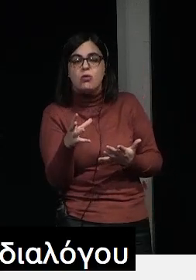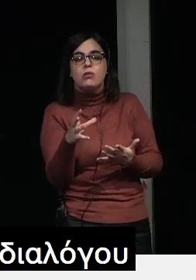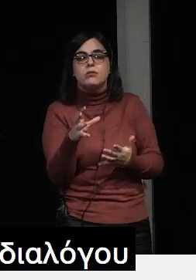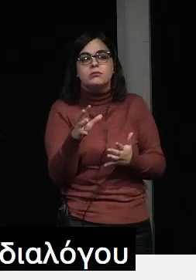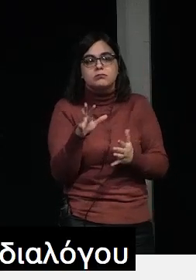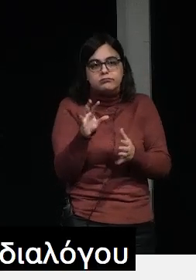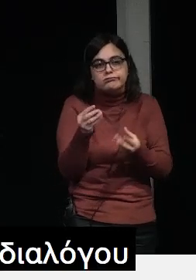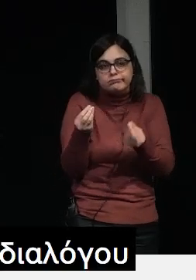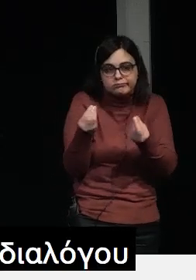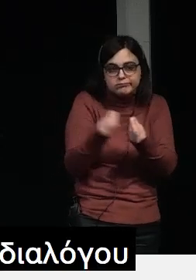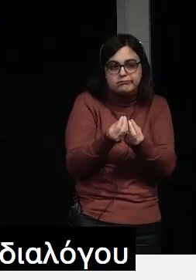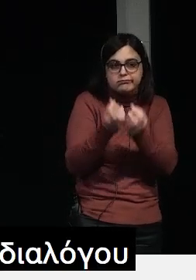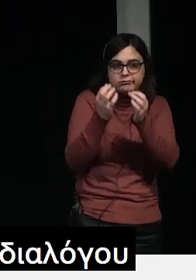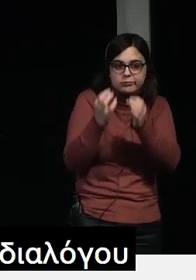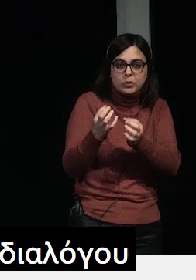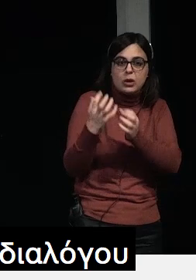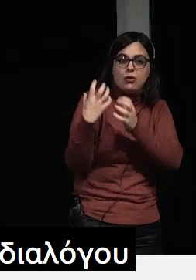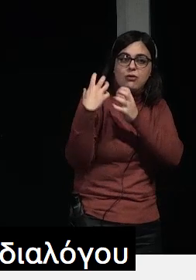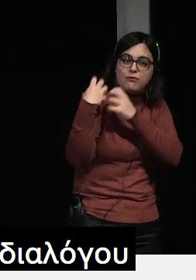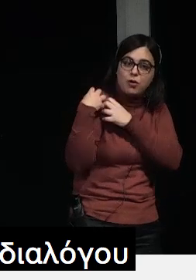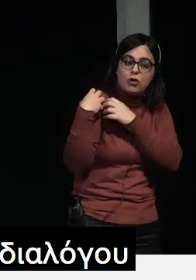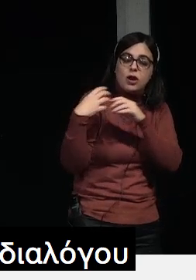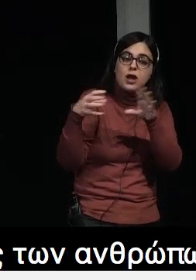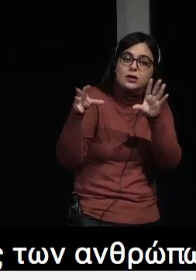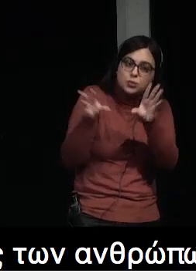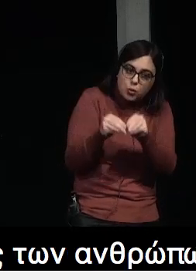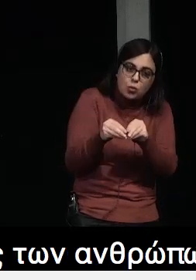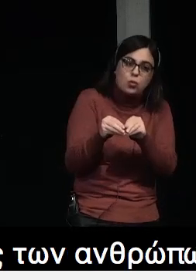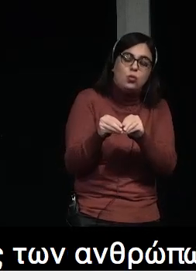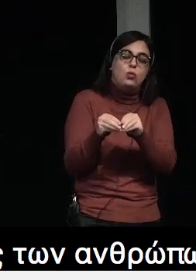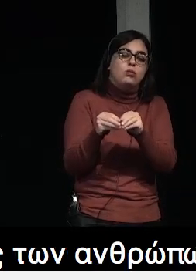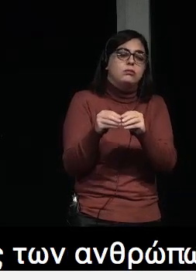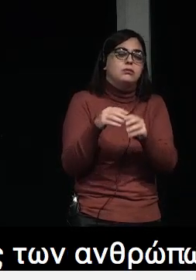also because nothing like the reconstruction of a dialogue could